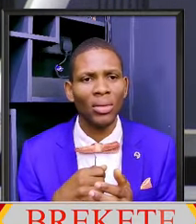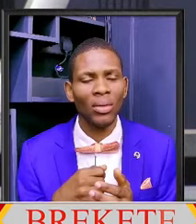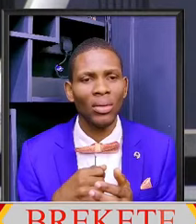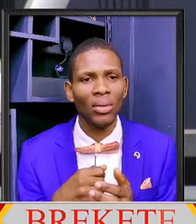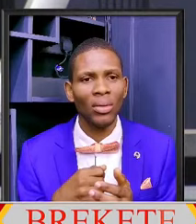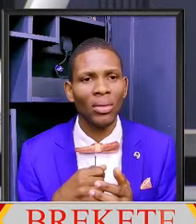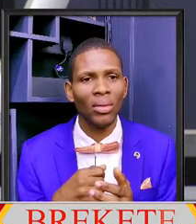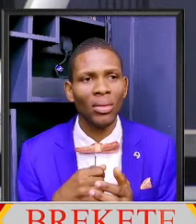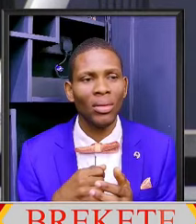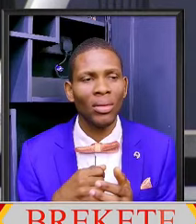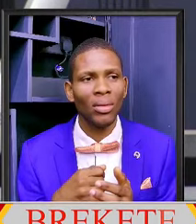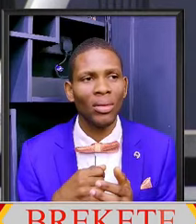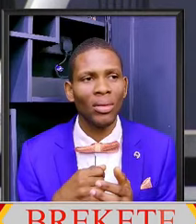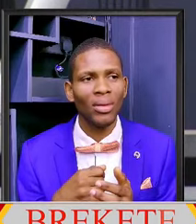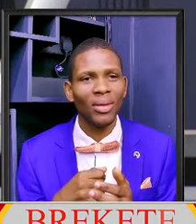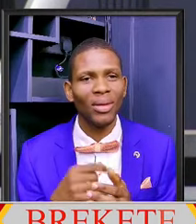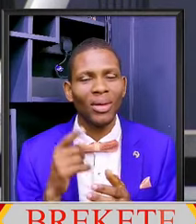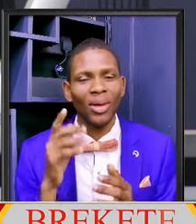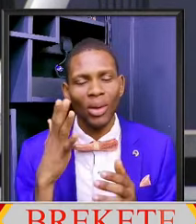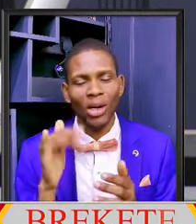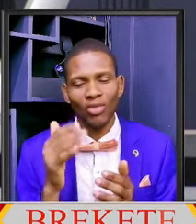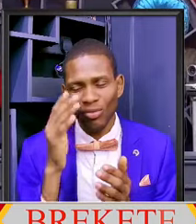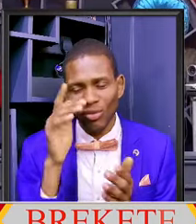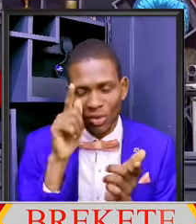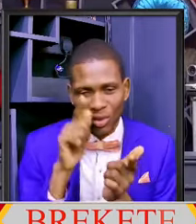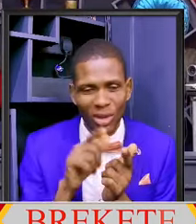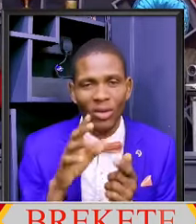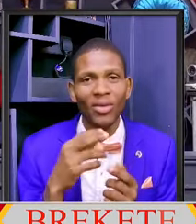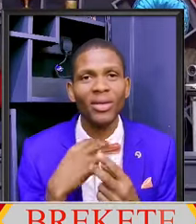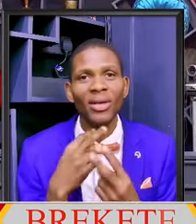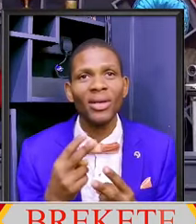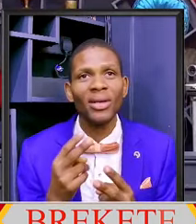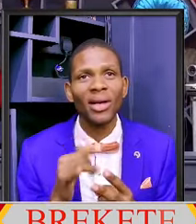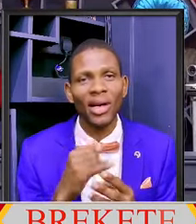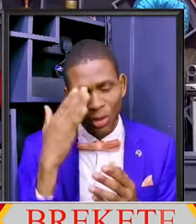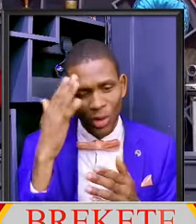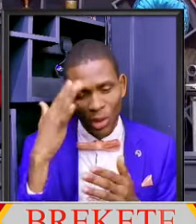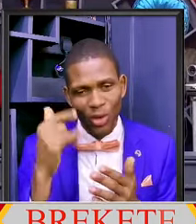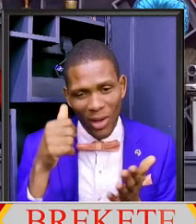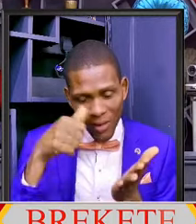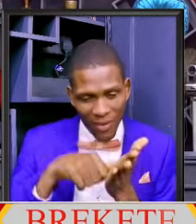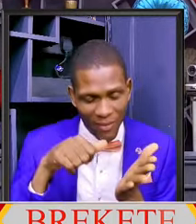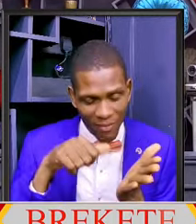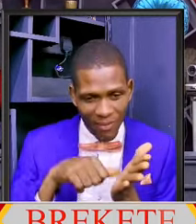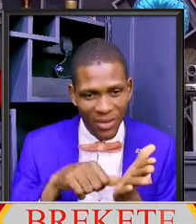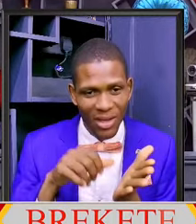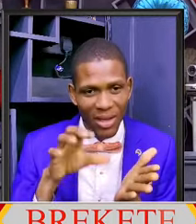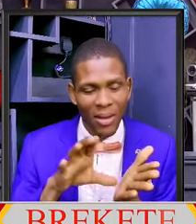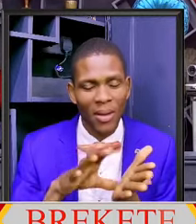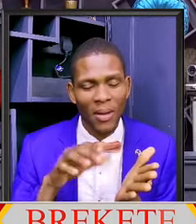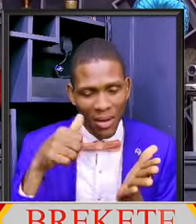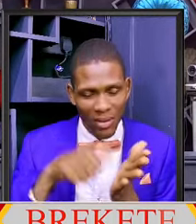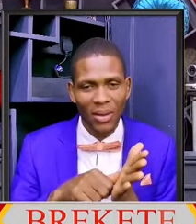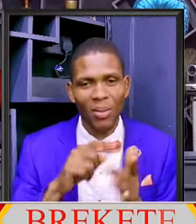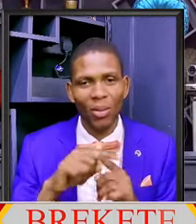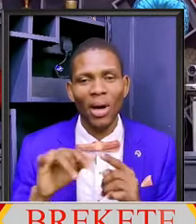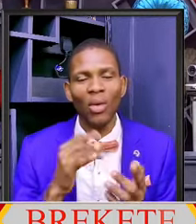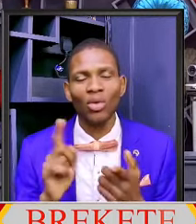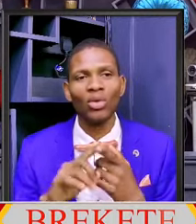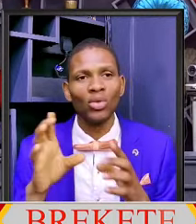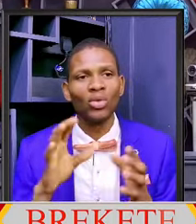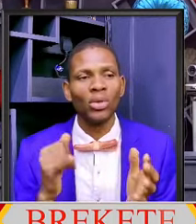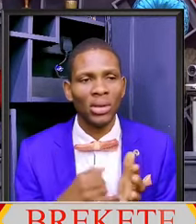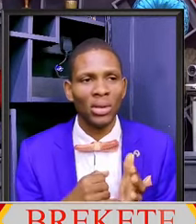down, sir. Why do you lower your voice? Because I just know why you're emphasizing. But honestly, I want to do that. Please okay. Let me do